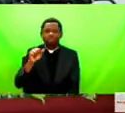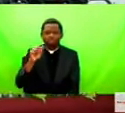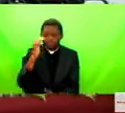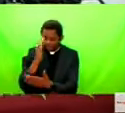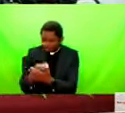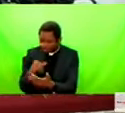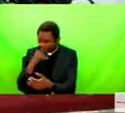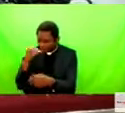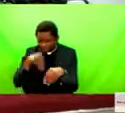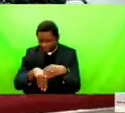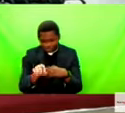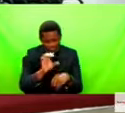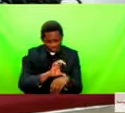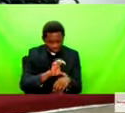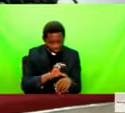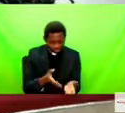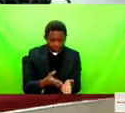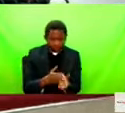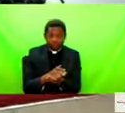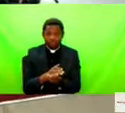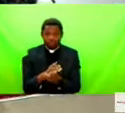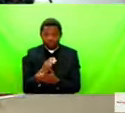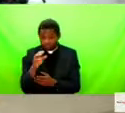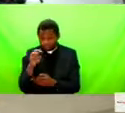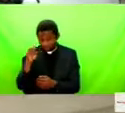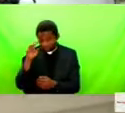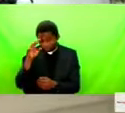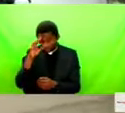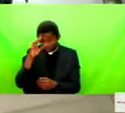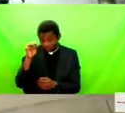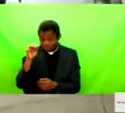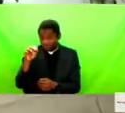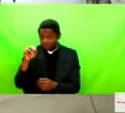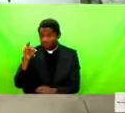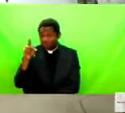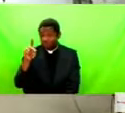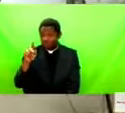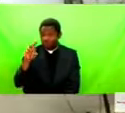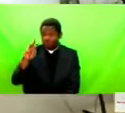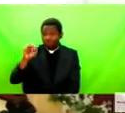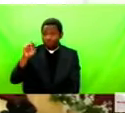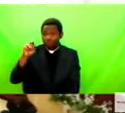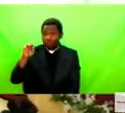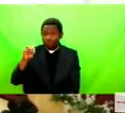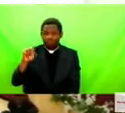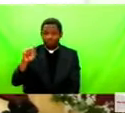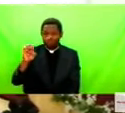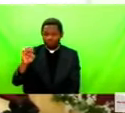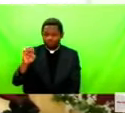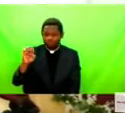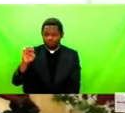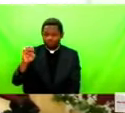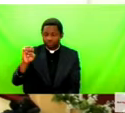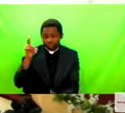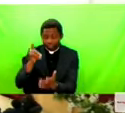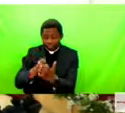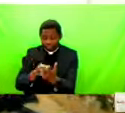church. Mr. Kwame Intimedu, Deacon Ofori of Whitechapel.